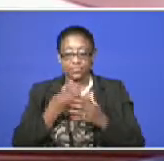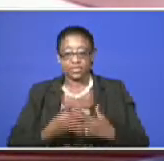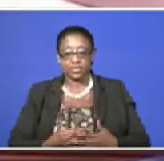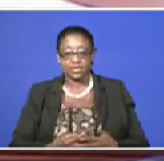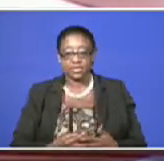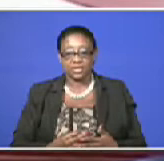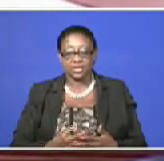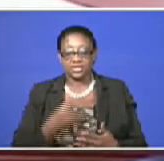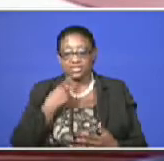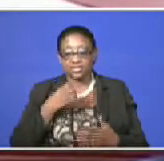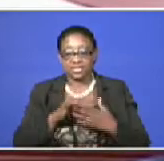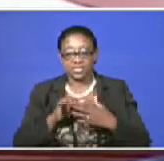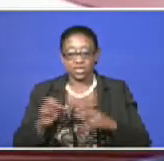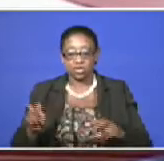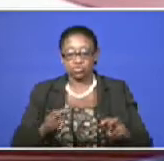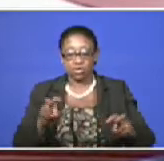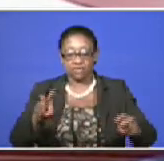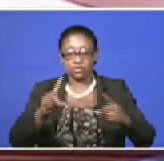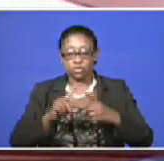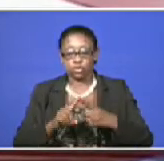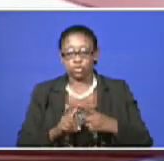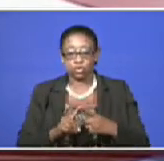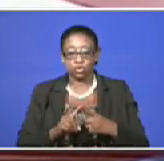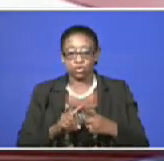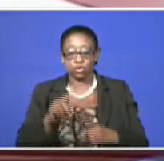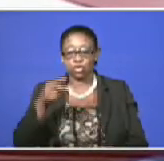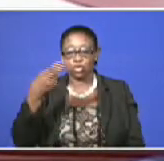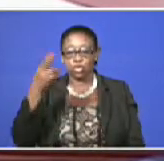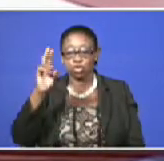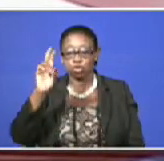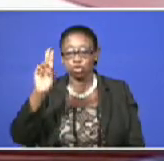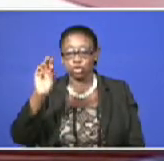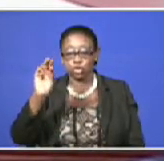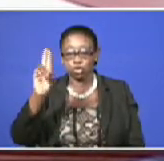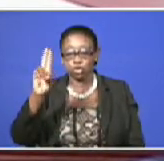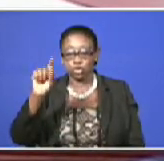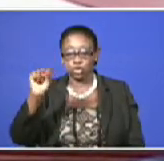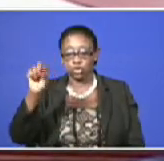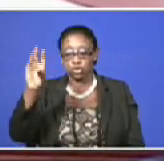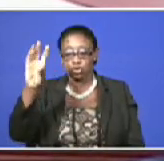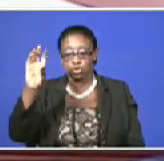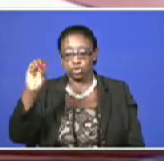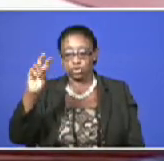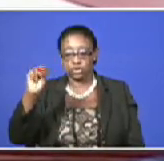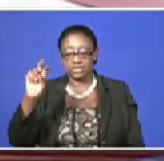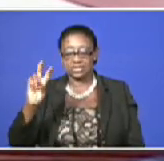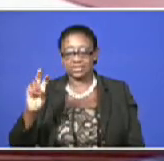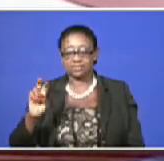is scheduled to travel to Houston this week to view load testing of available generational units.